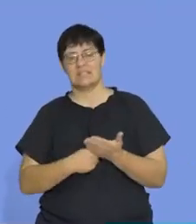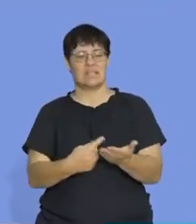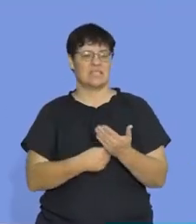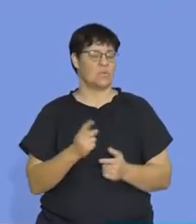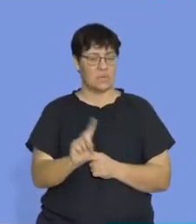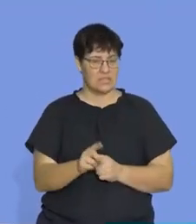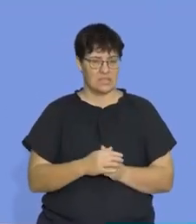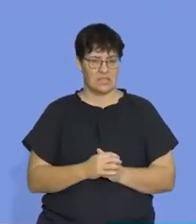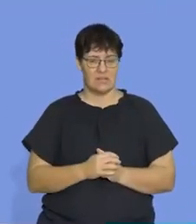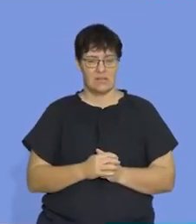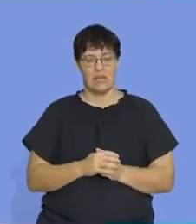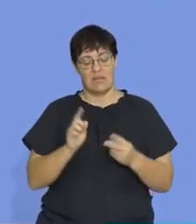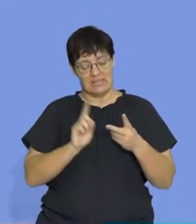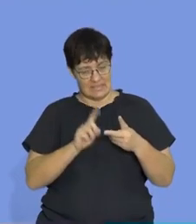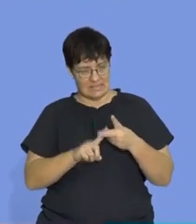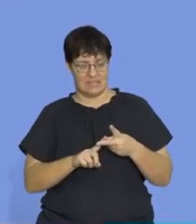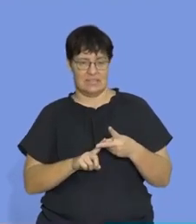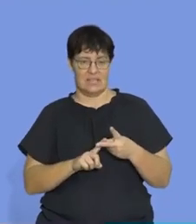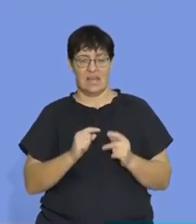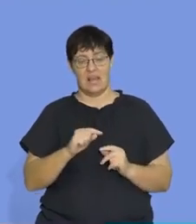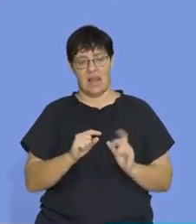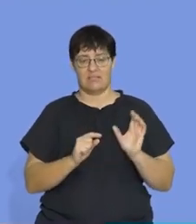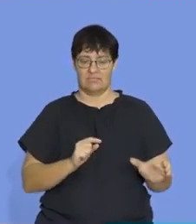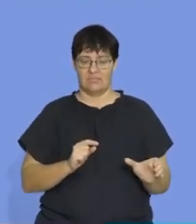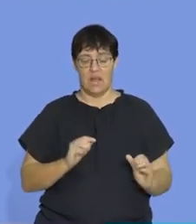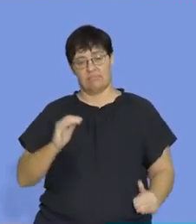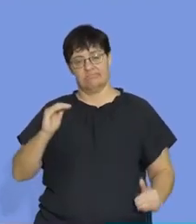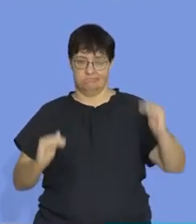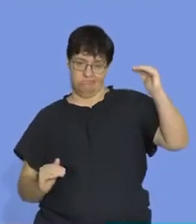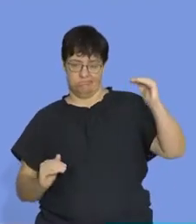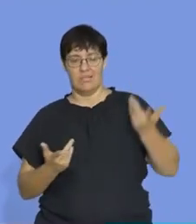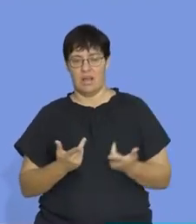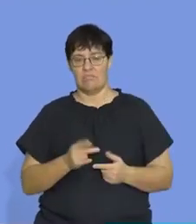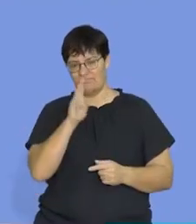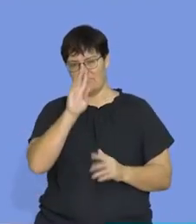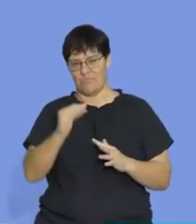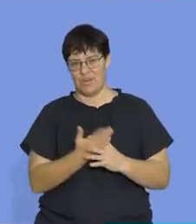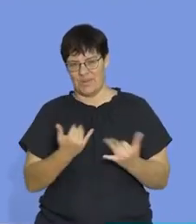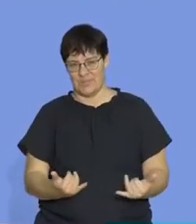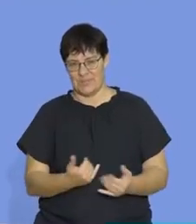the other type of reactions in as far as energy is concerned. Let's take a short break for now.